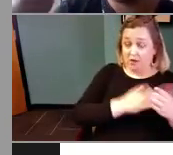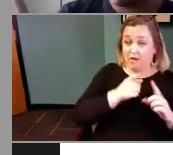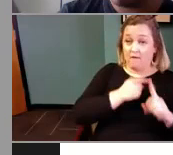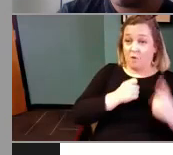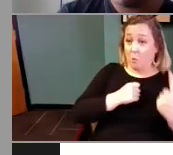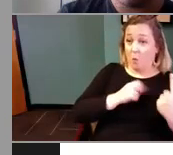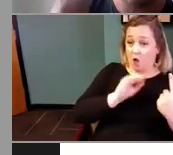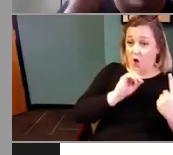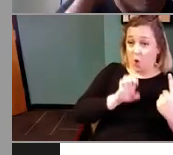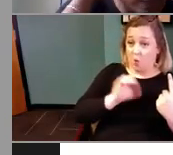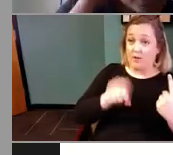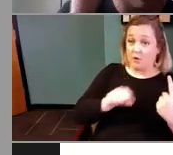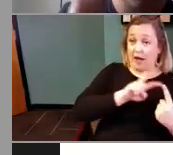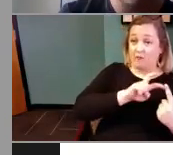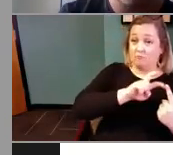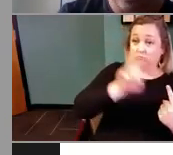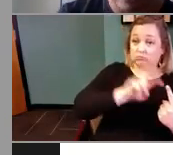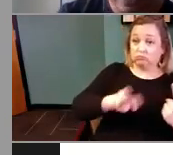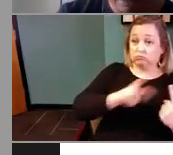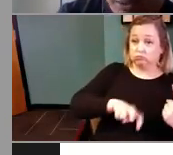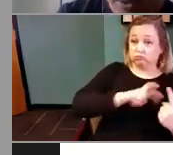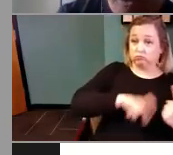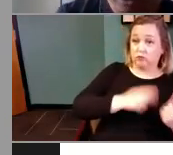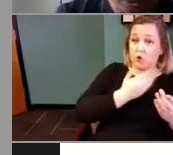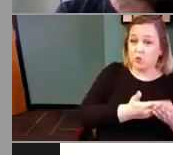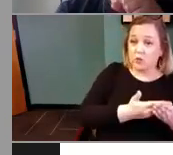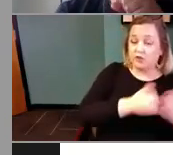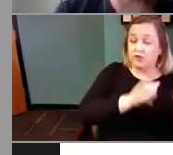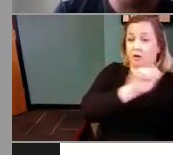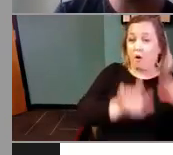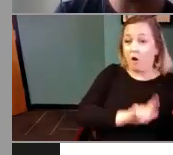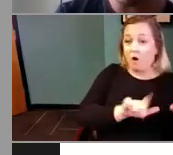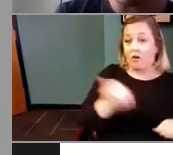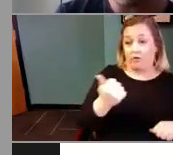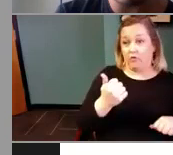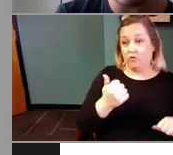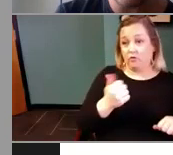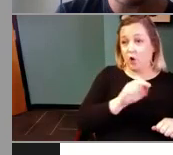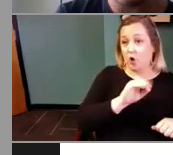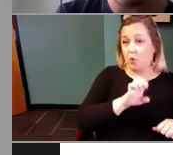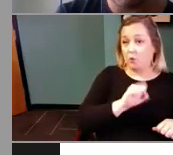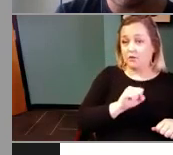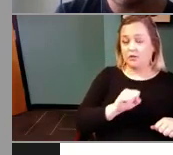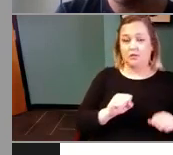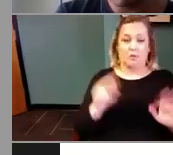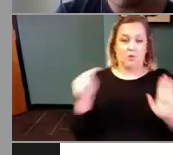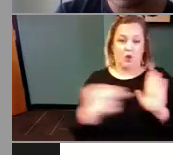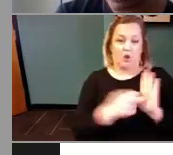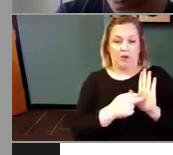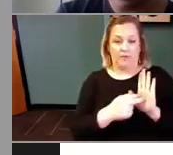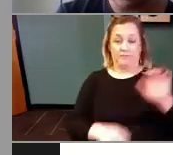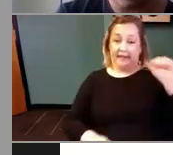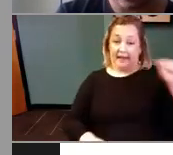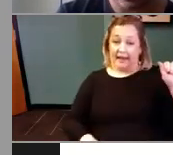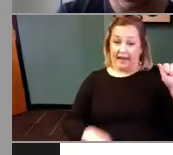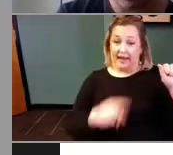including itself, right? So if I look at this particular graph example here, we have an edge from A to B, B to C,